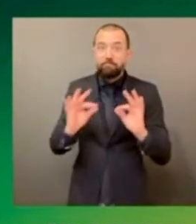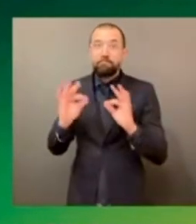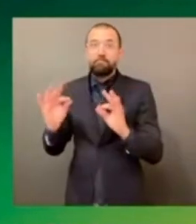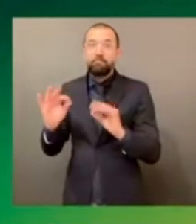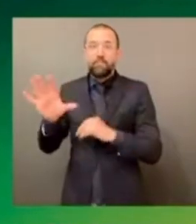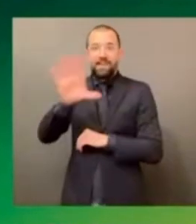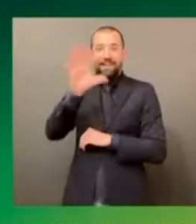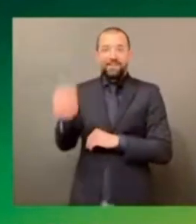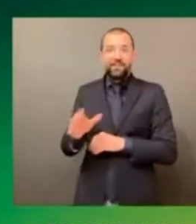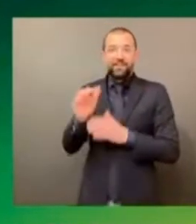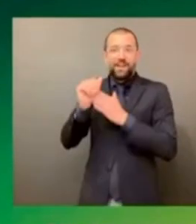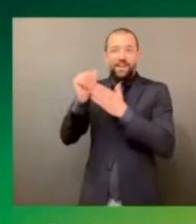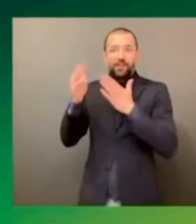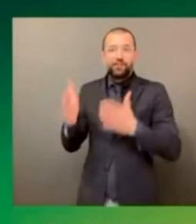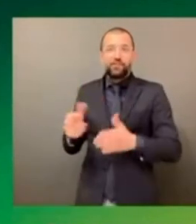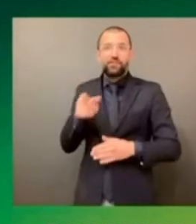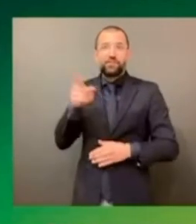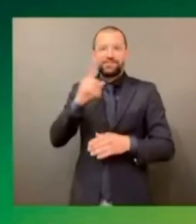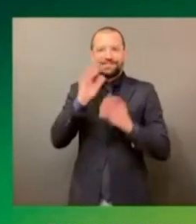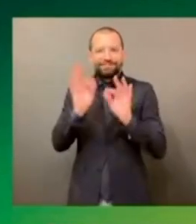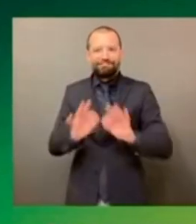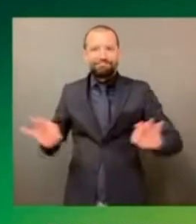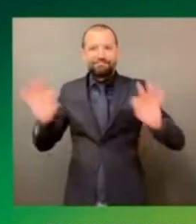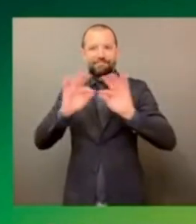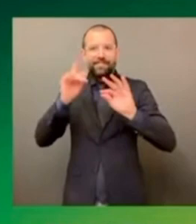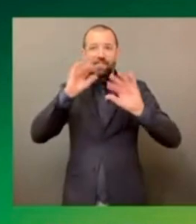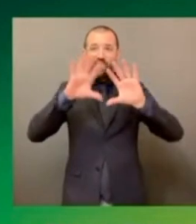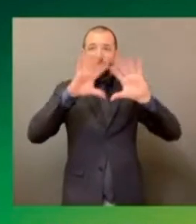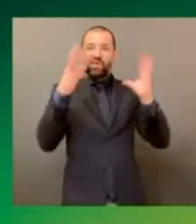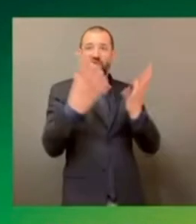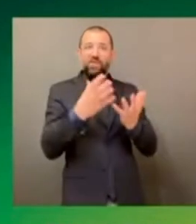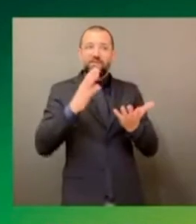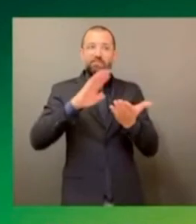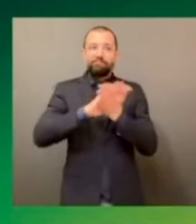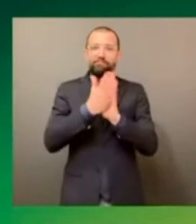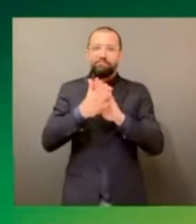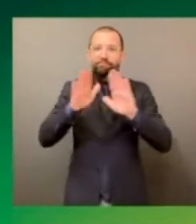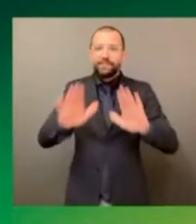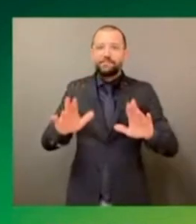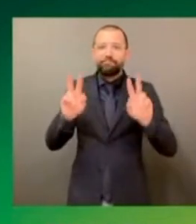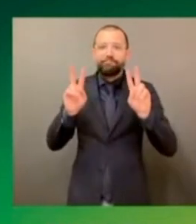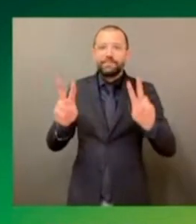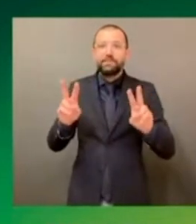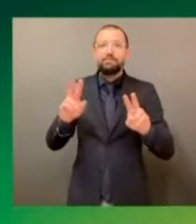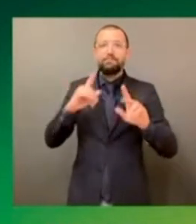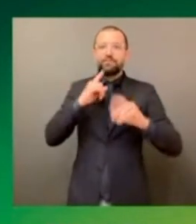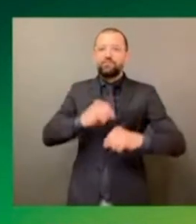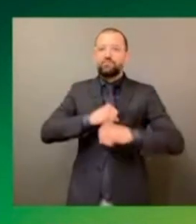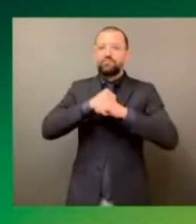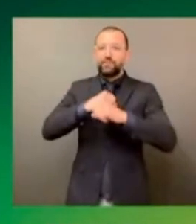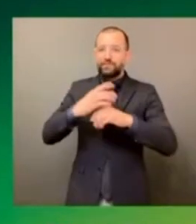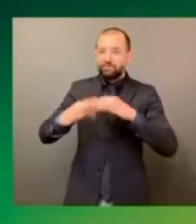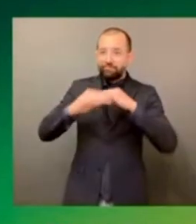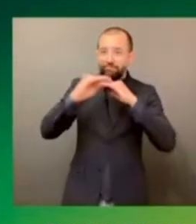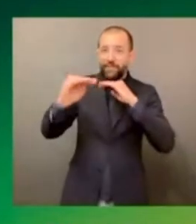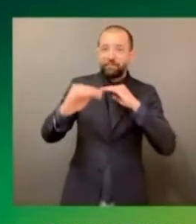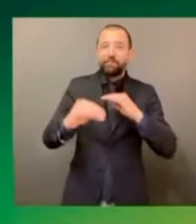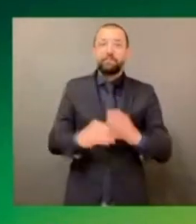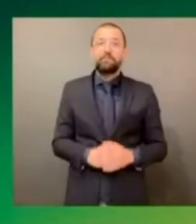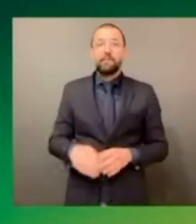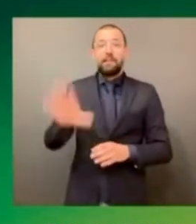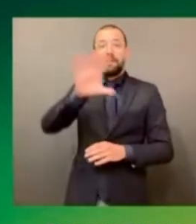and security. And African nations are essential partners at the United